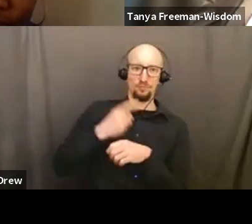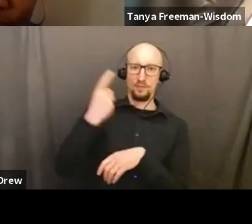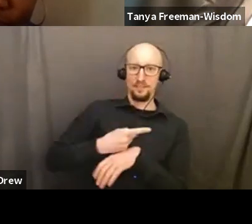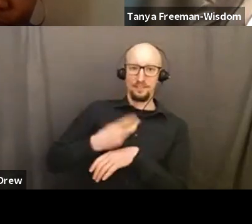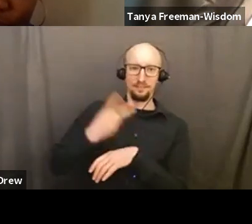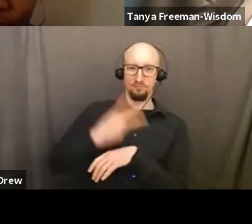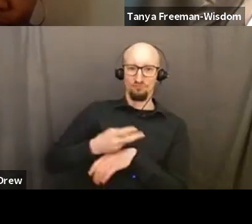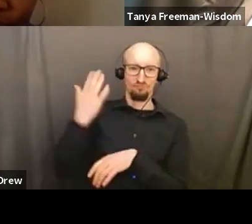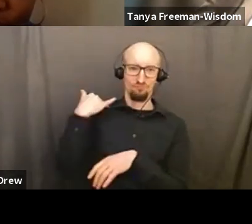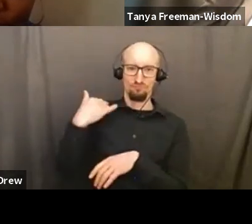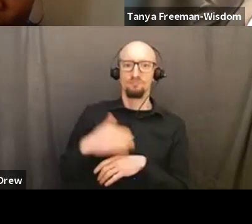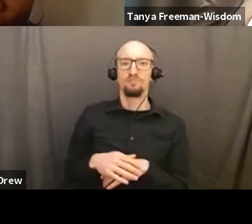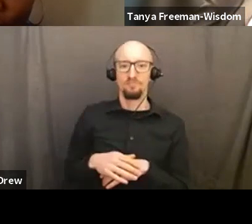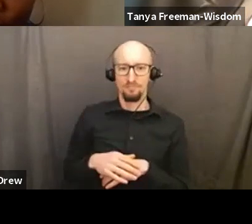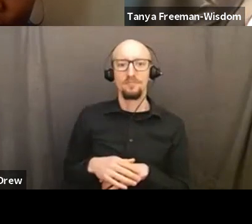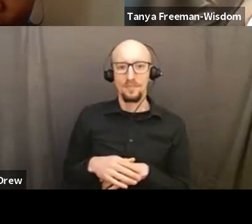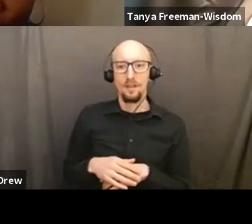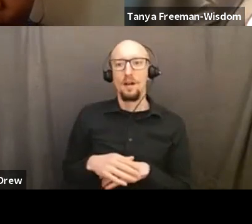ago. But